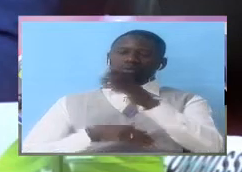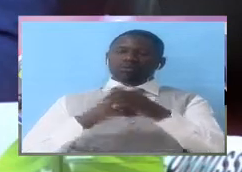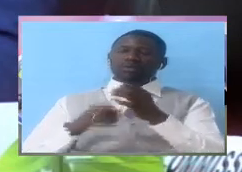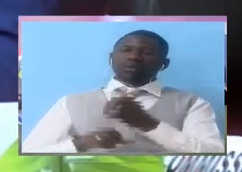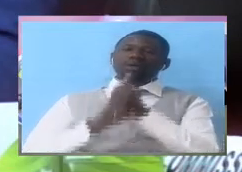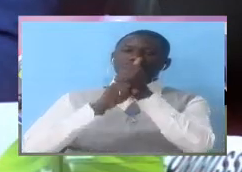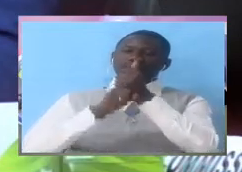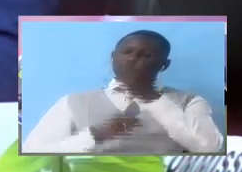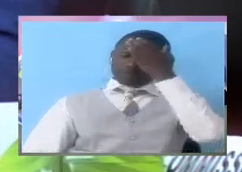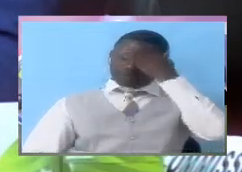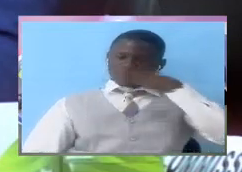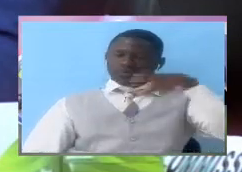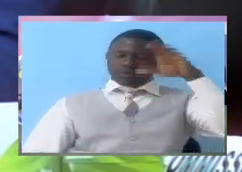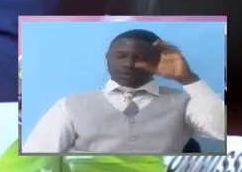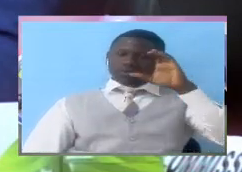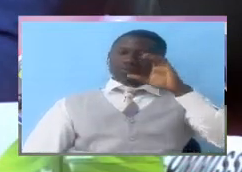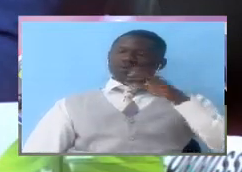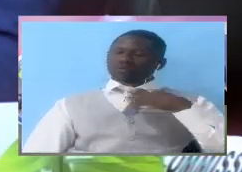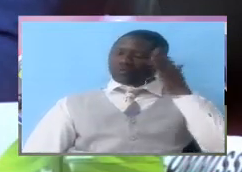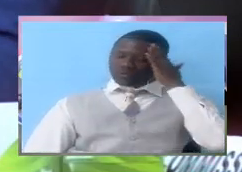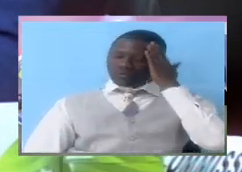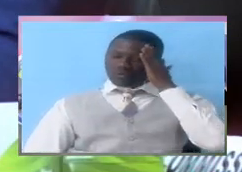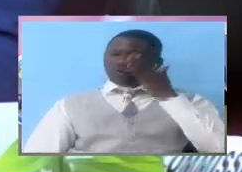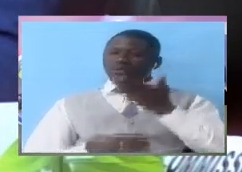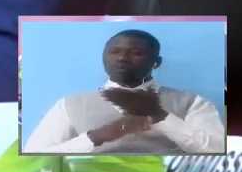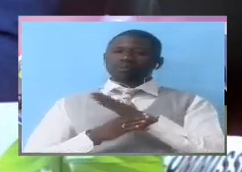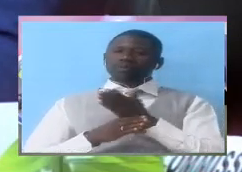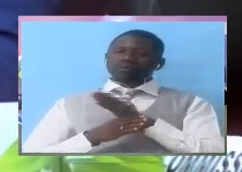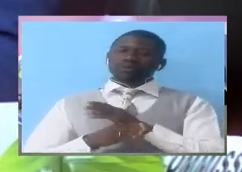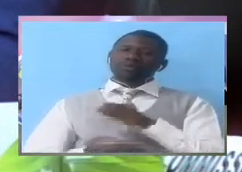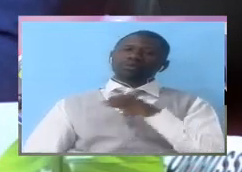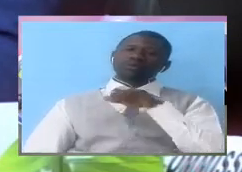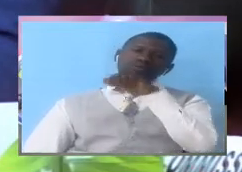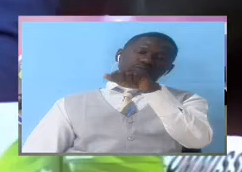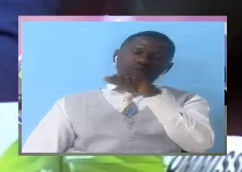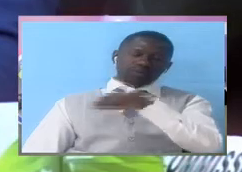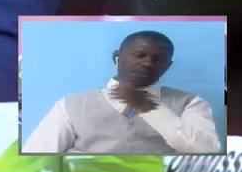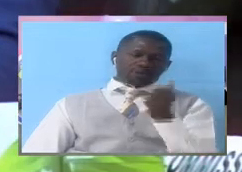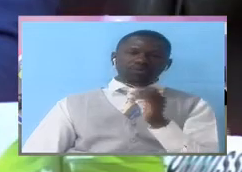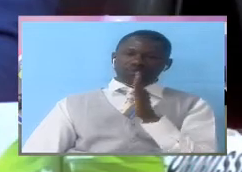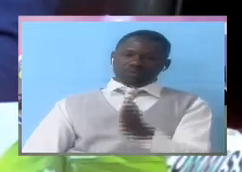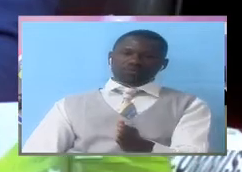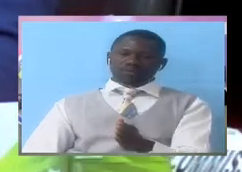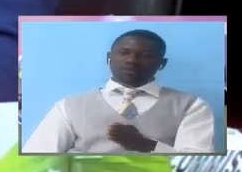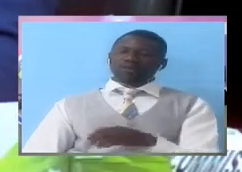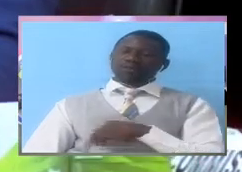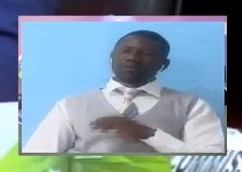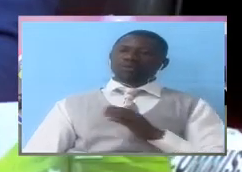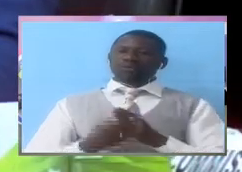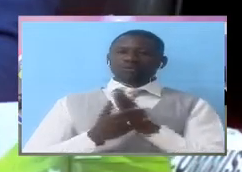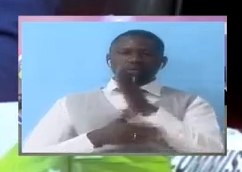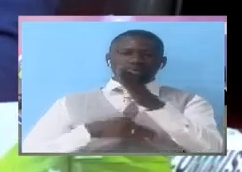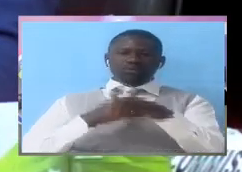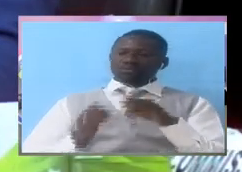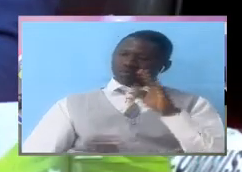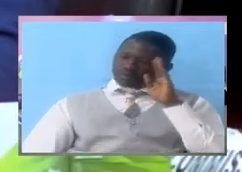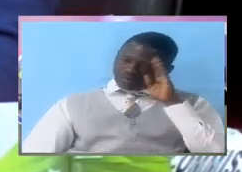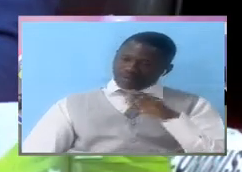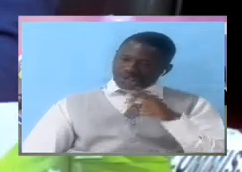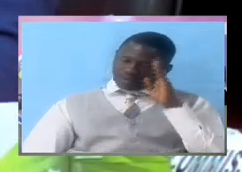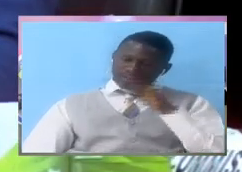commission the discerning spirit to discern between truth and falsehood. And we continue to beg that your Holy